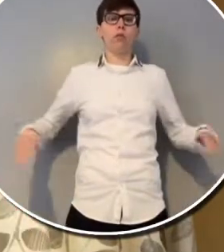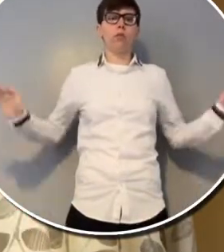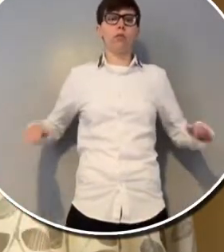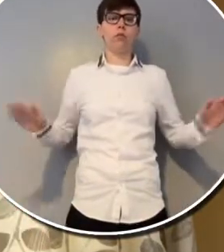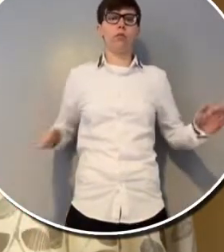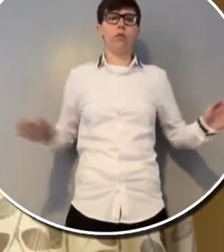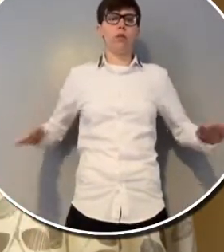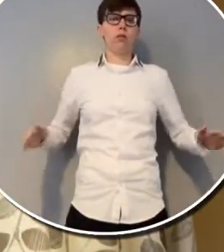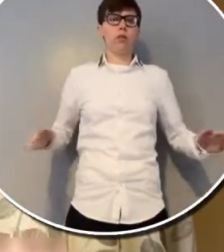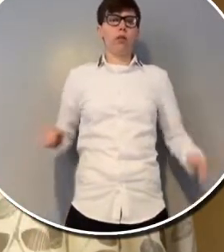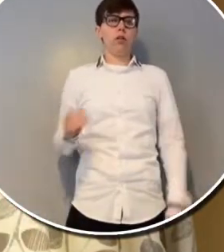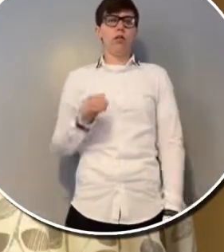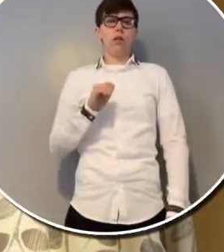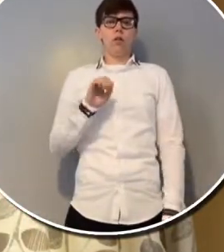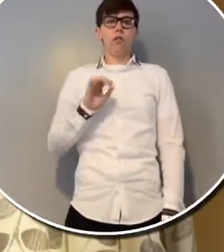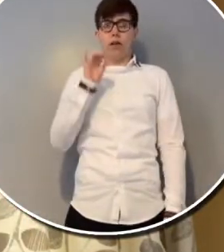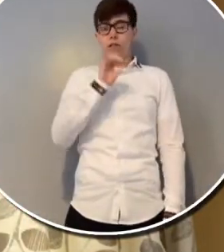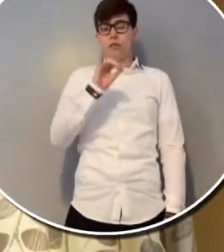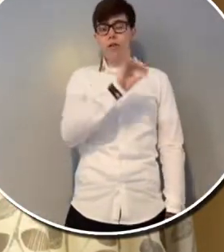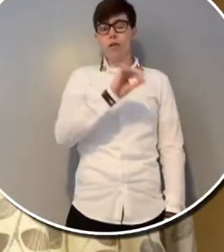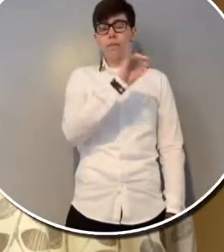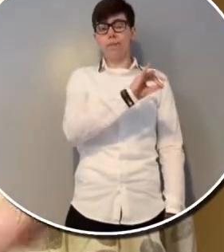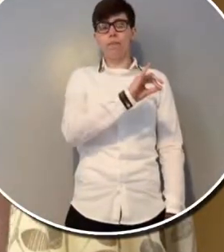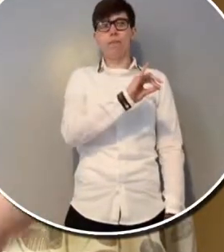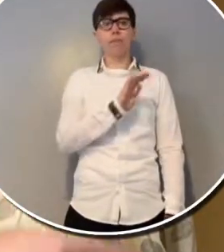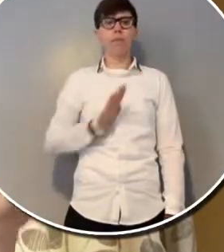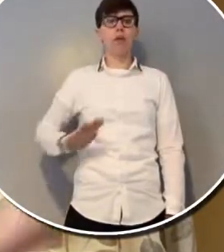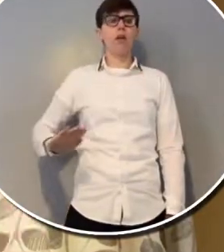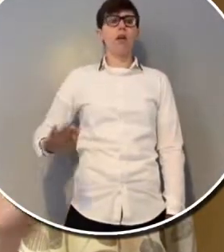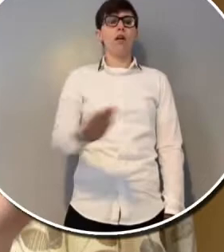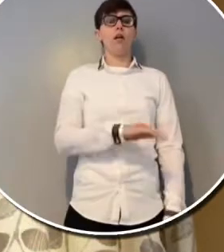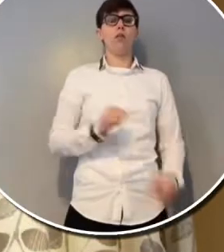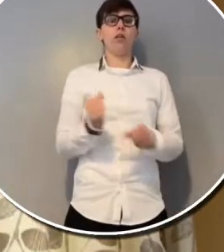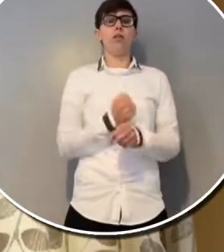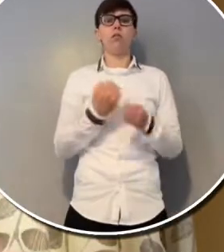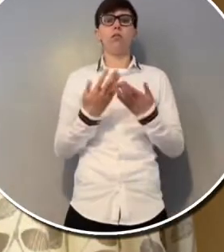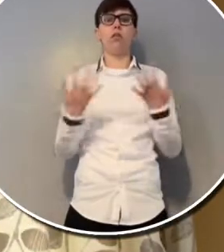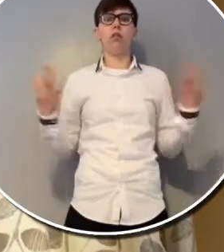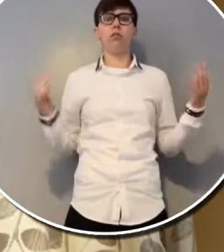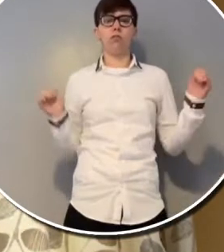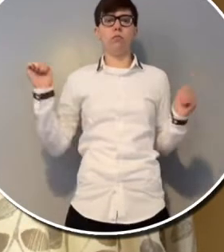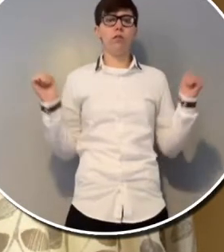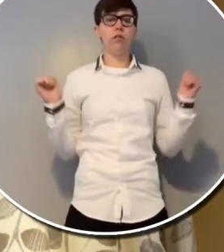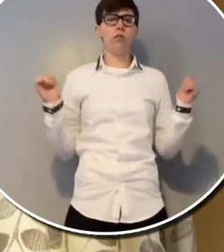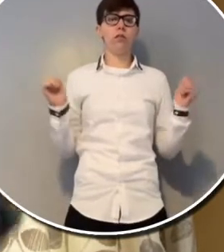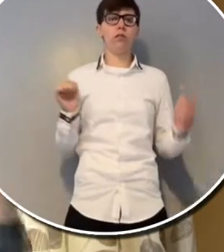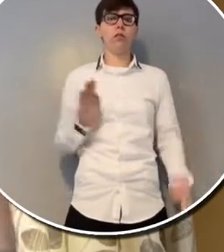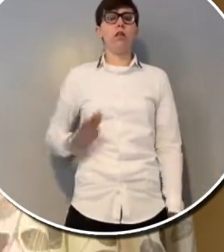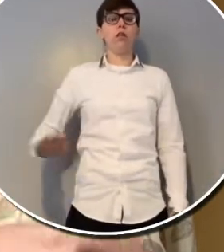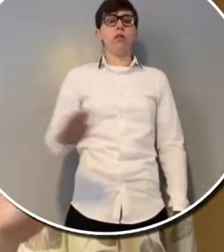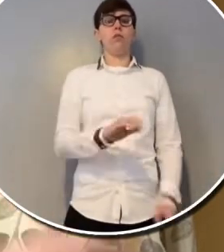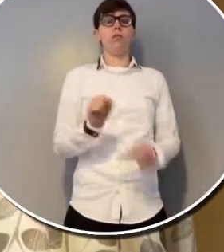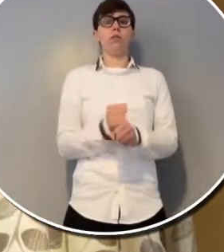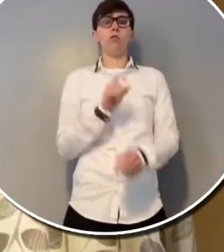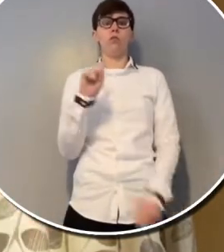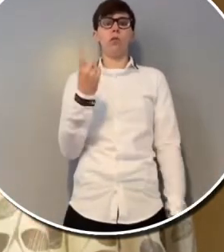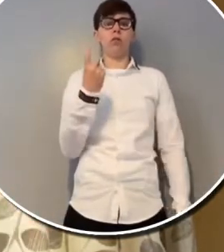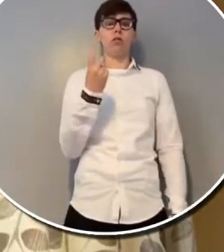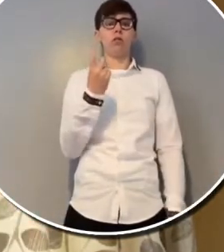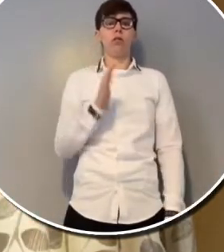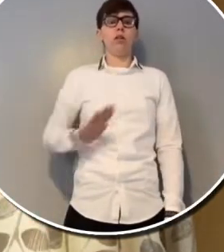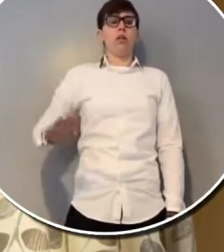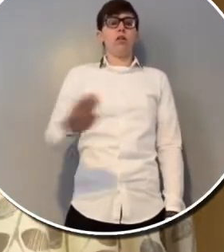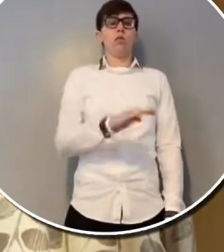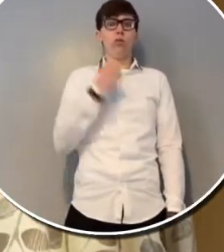his nose. Peter Rabbit's got a fly up on his nose. Peter Rabbit's got a fly upon